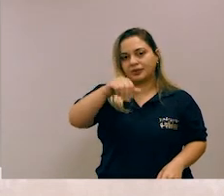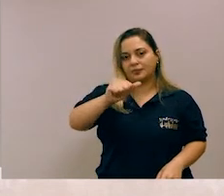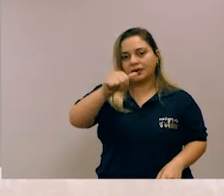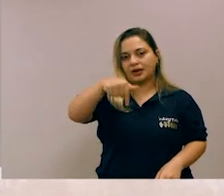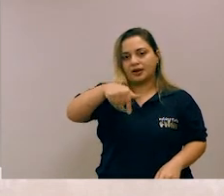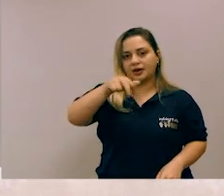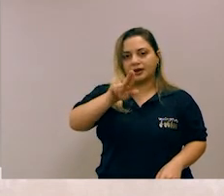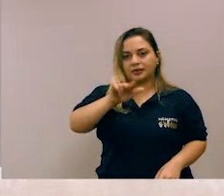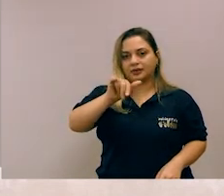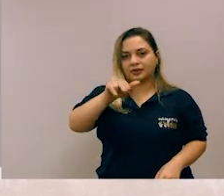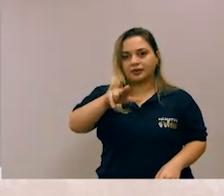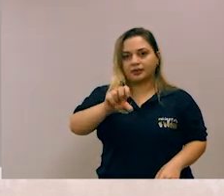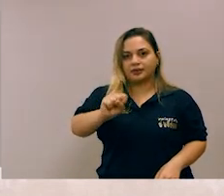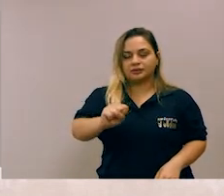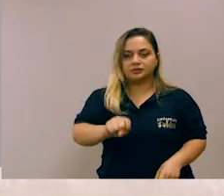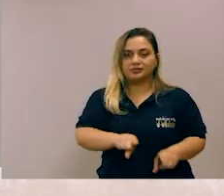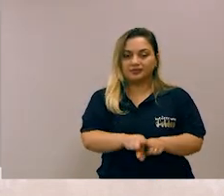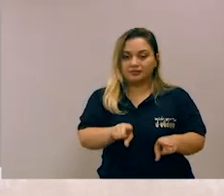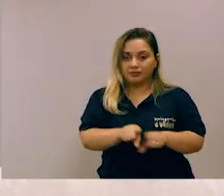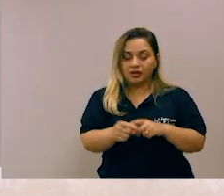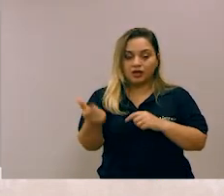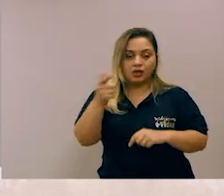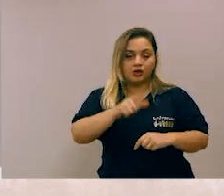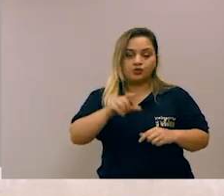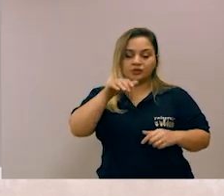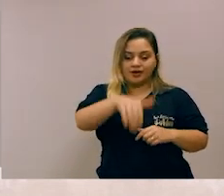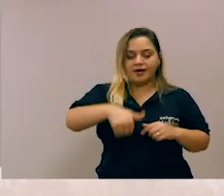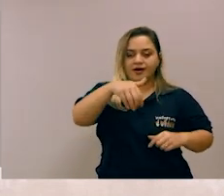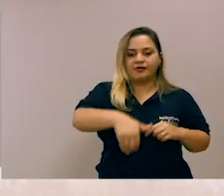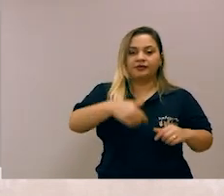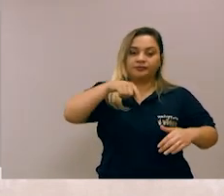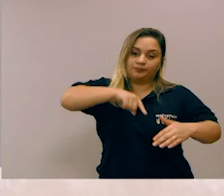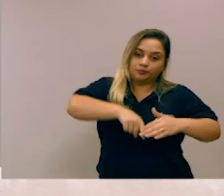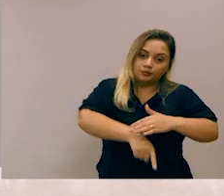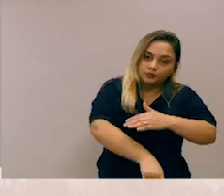111 machines or equipment working at